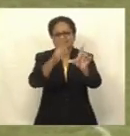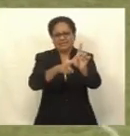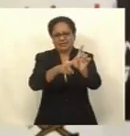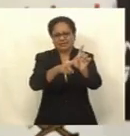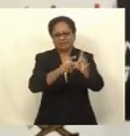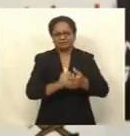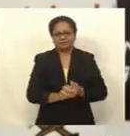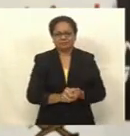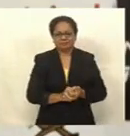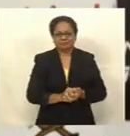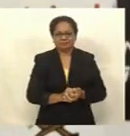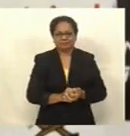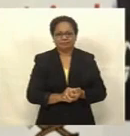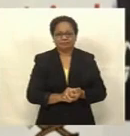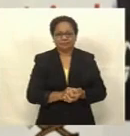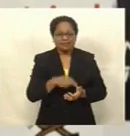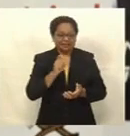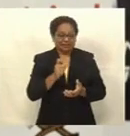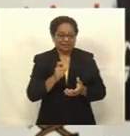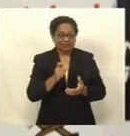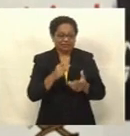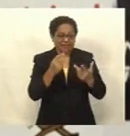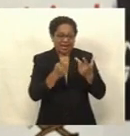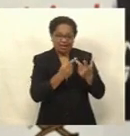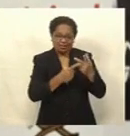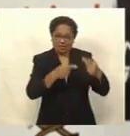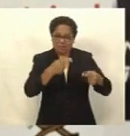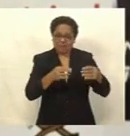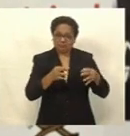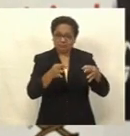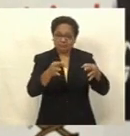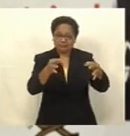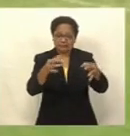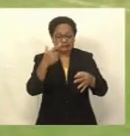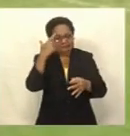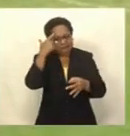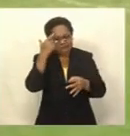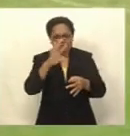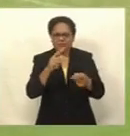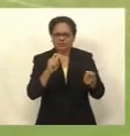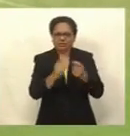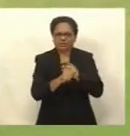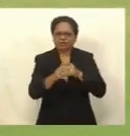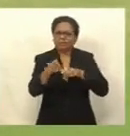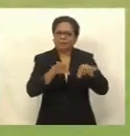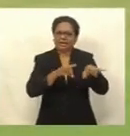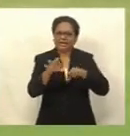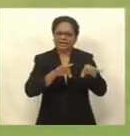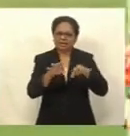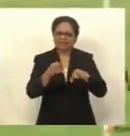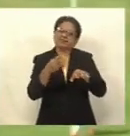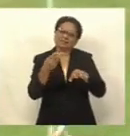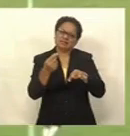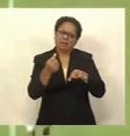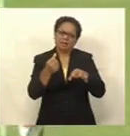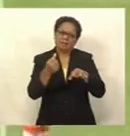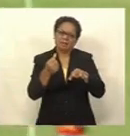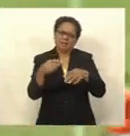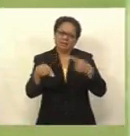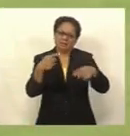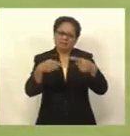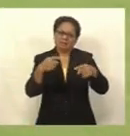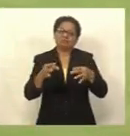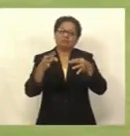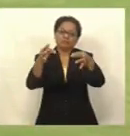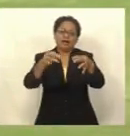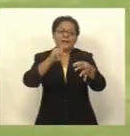If it's further delayed, then we'll have to look at all the other options of completing some even next year, early next year. Anything happens, league